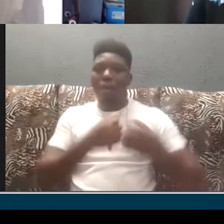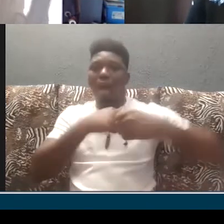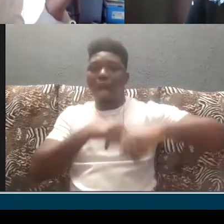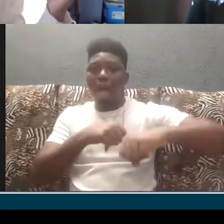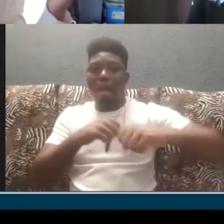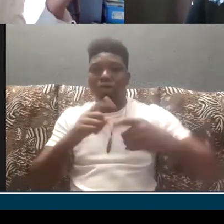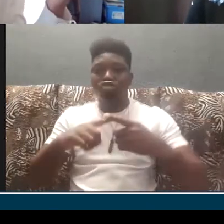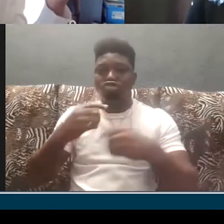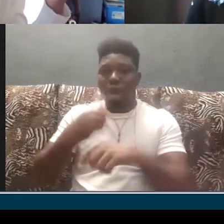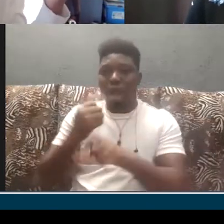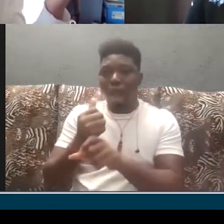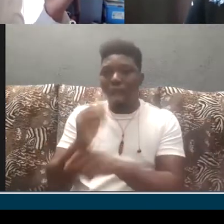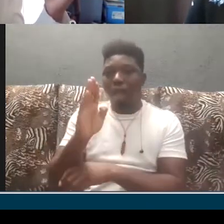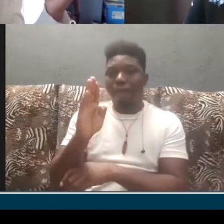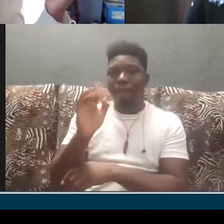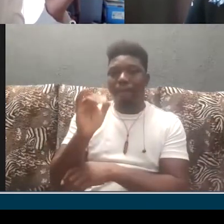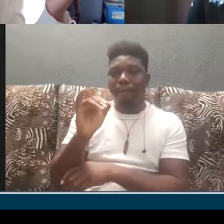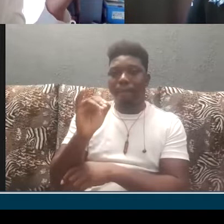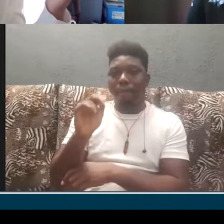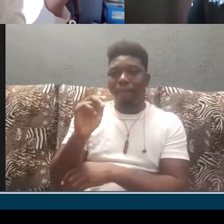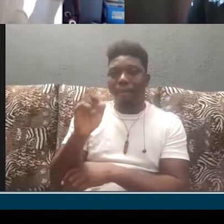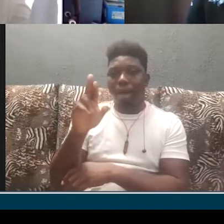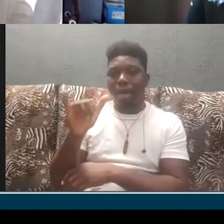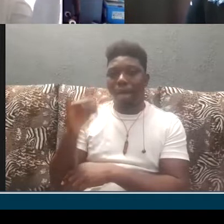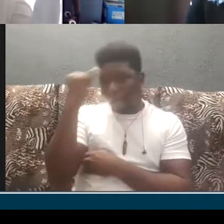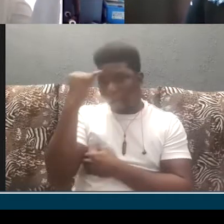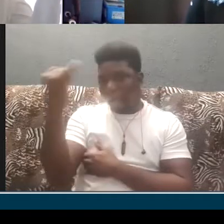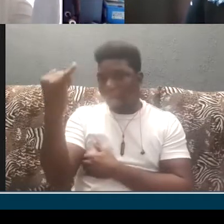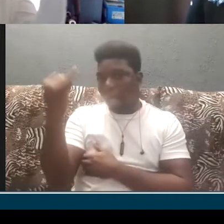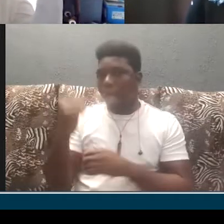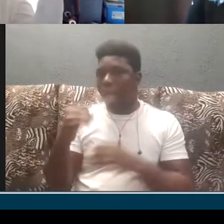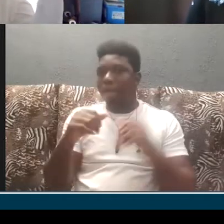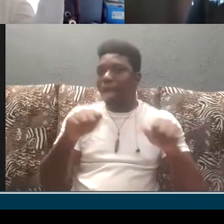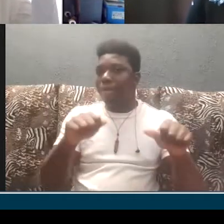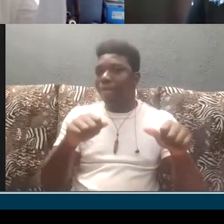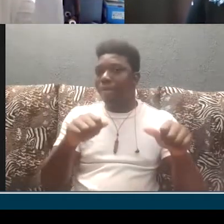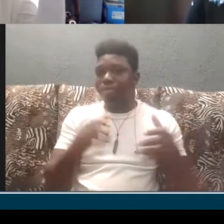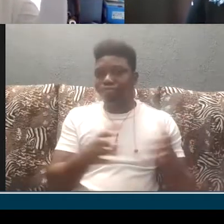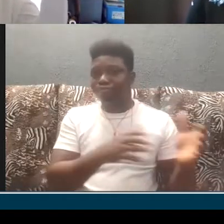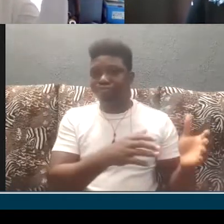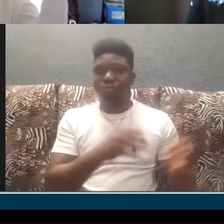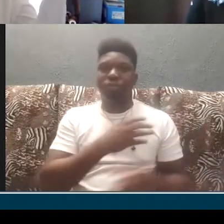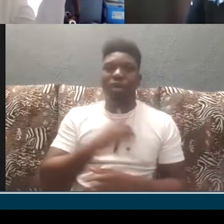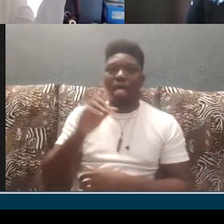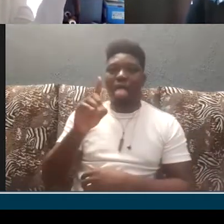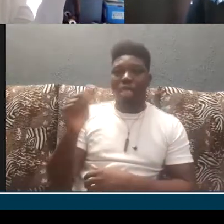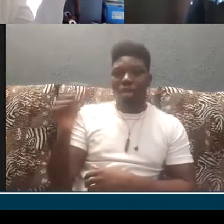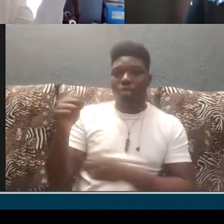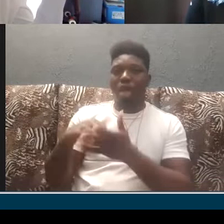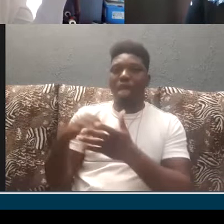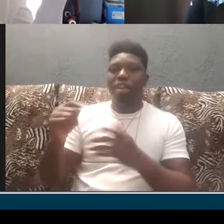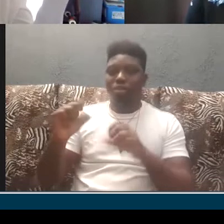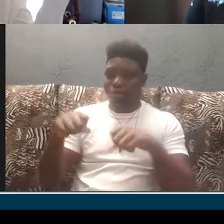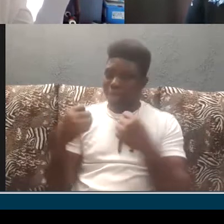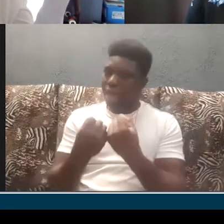of able-bodied, disabled, meaning that able-bodied in this society is right and